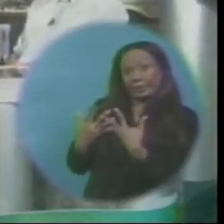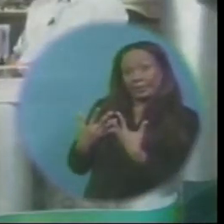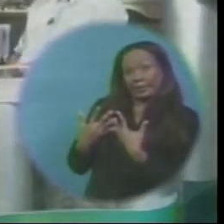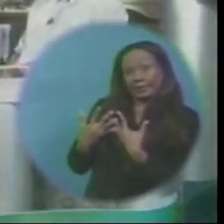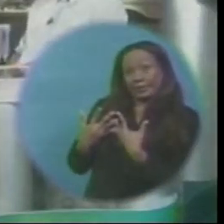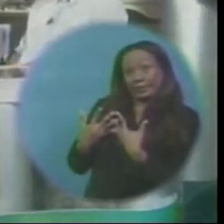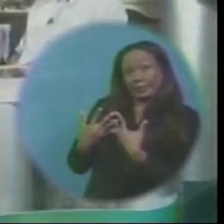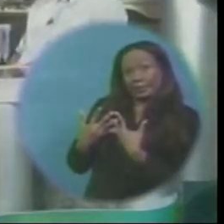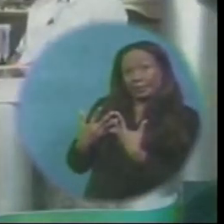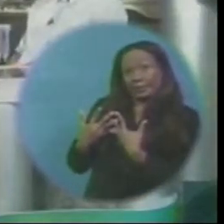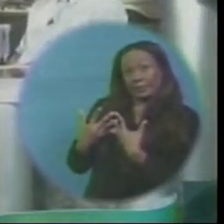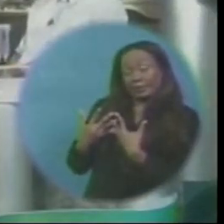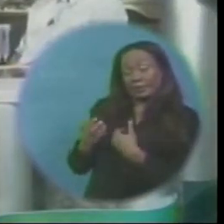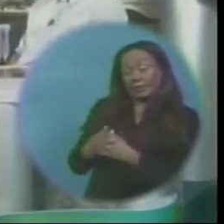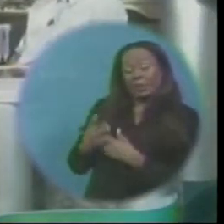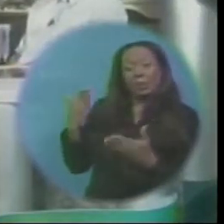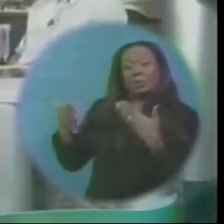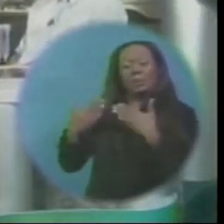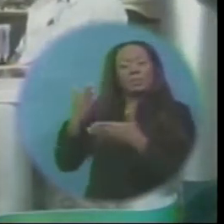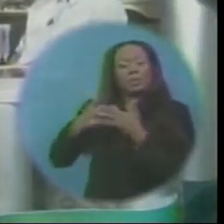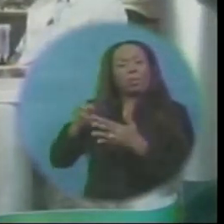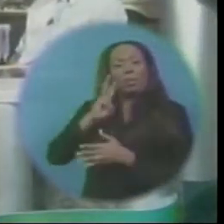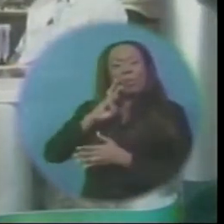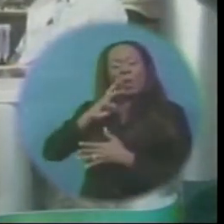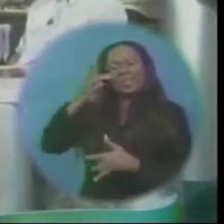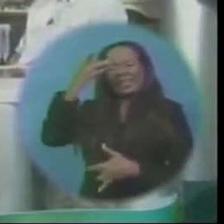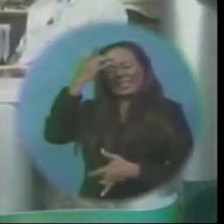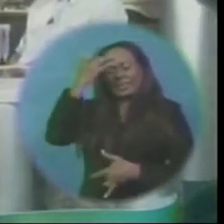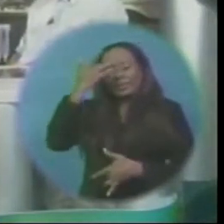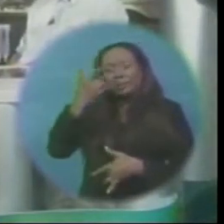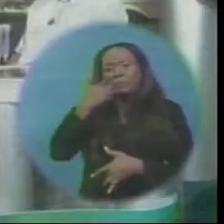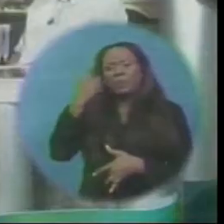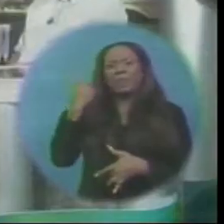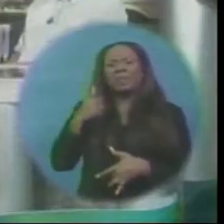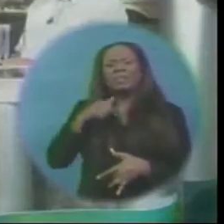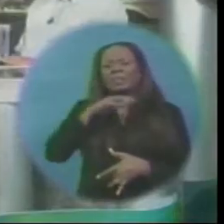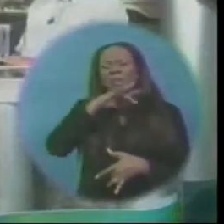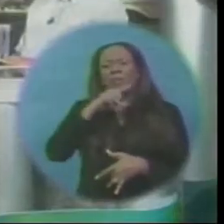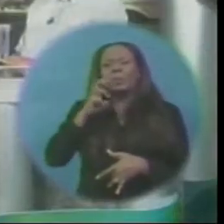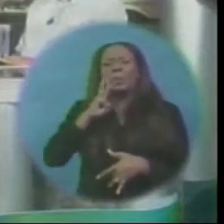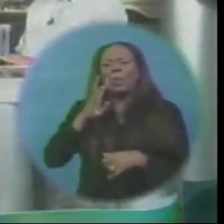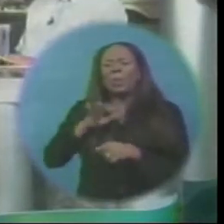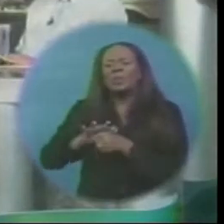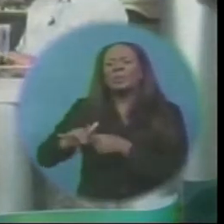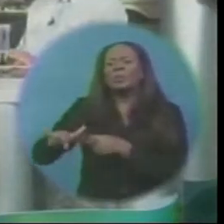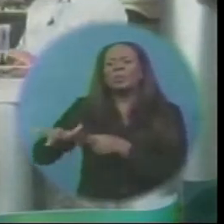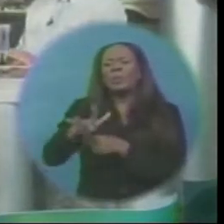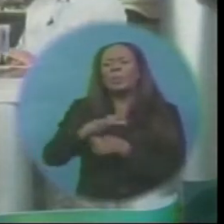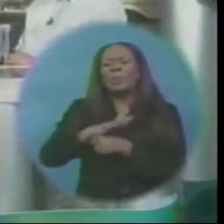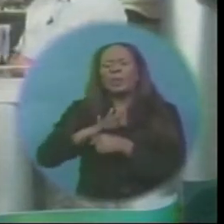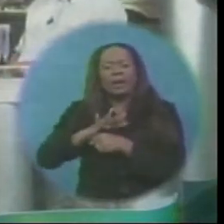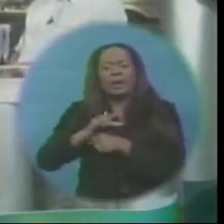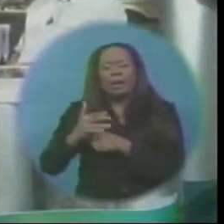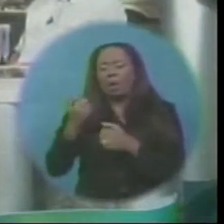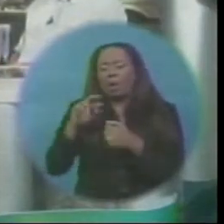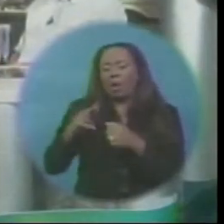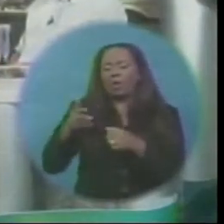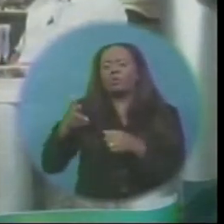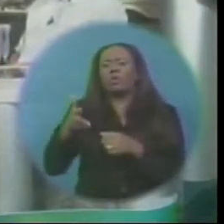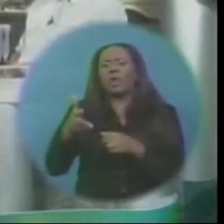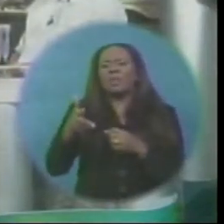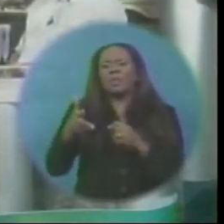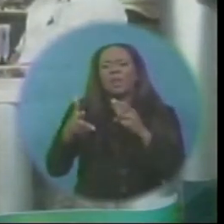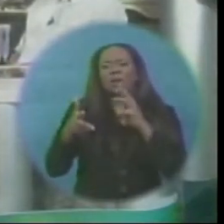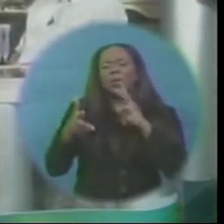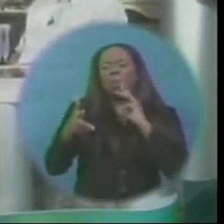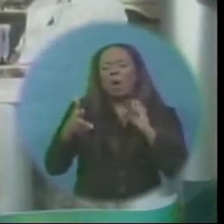be waterborne diseases because of raw sewage spewing into the air, on cars, on vehicles, on people